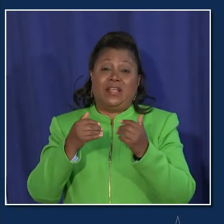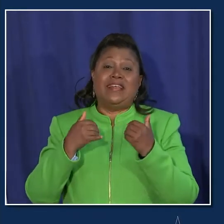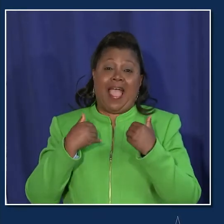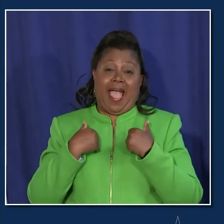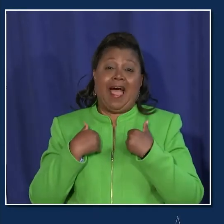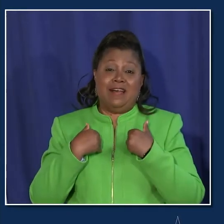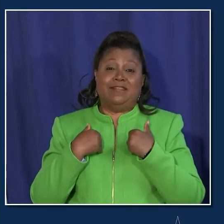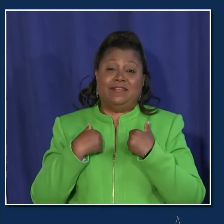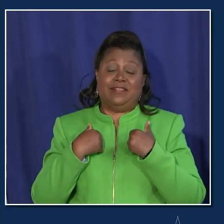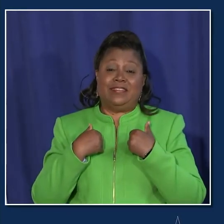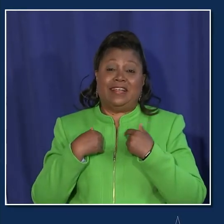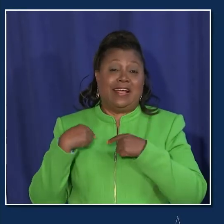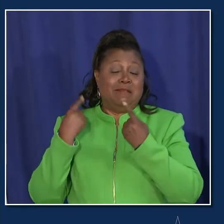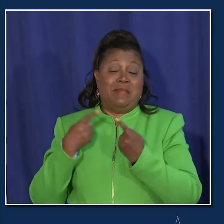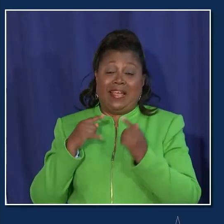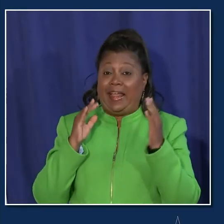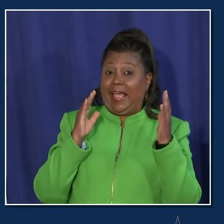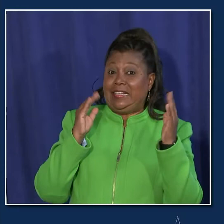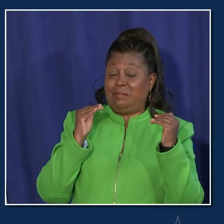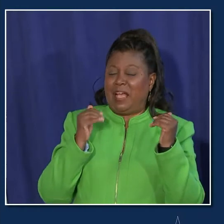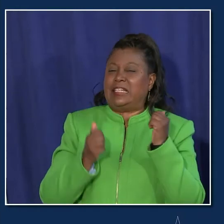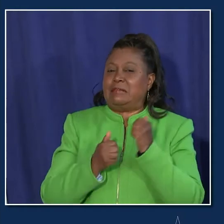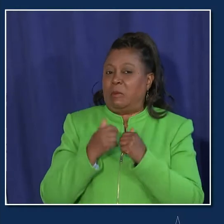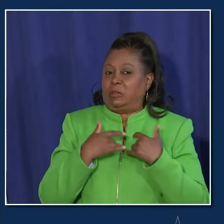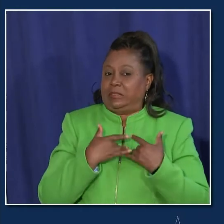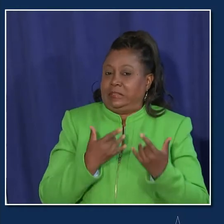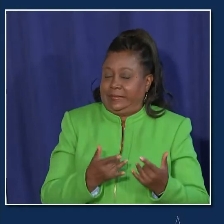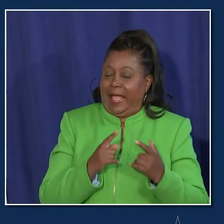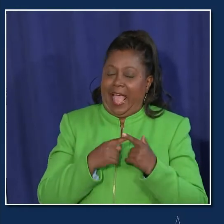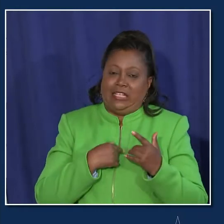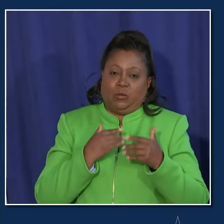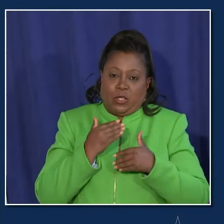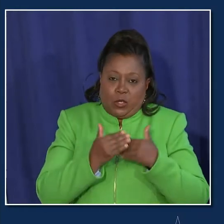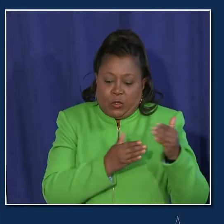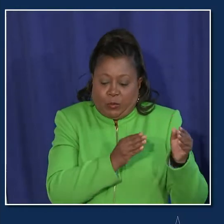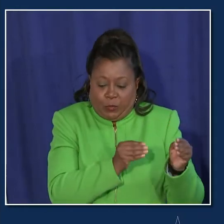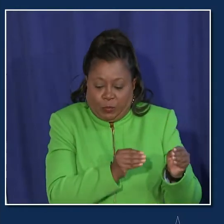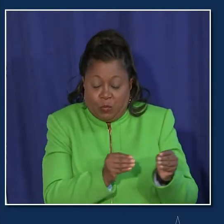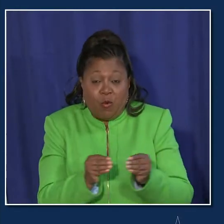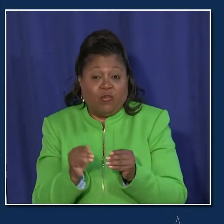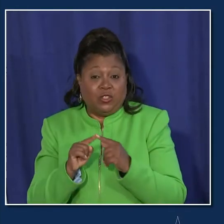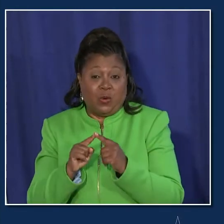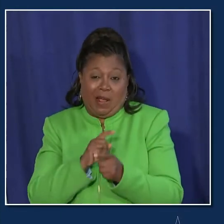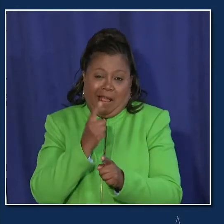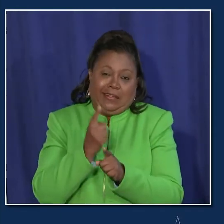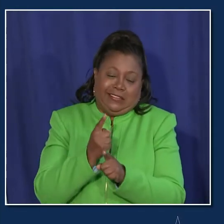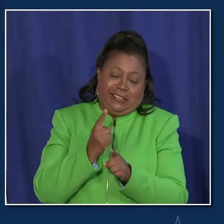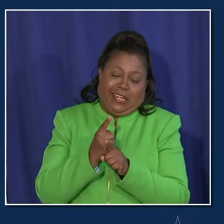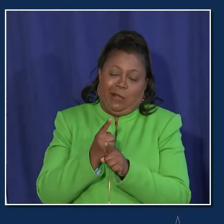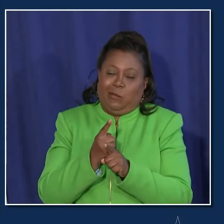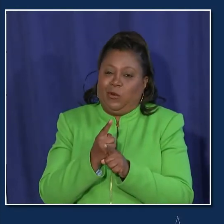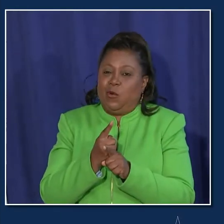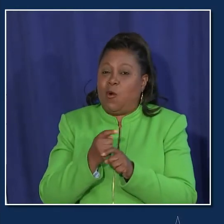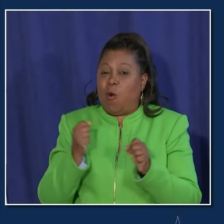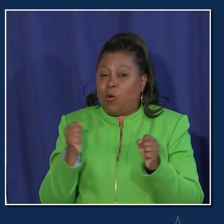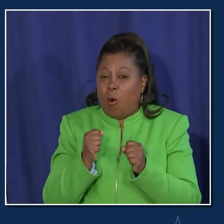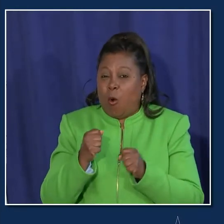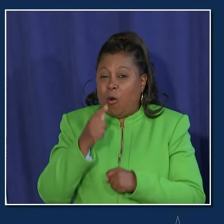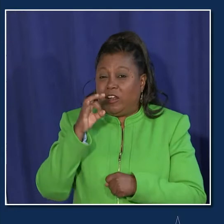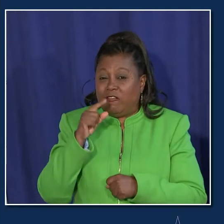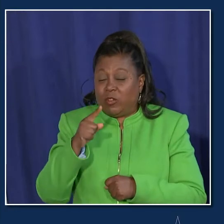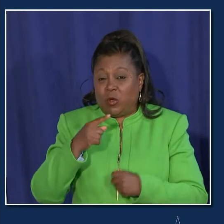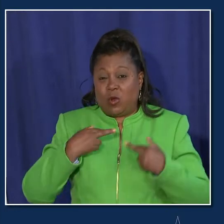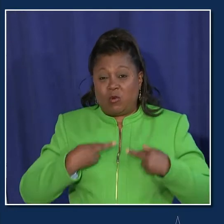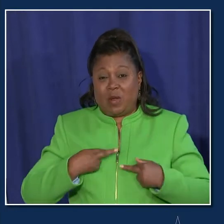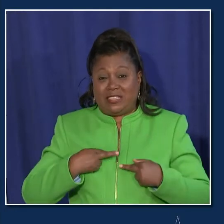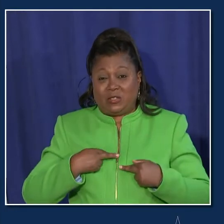have been expecting, most likely, as we move into our typical cold and flu and respiratory